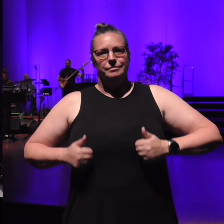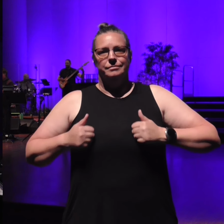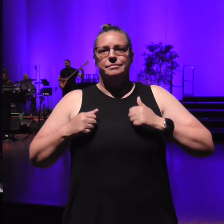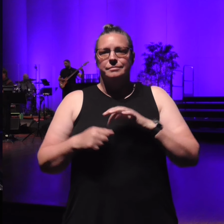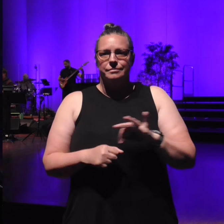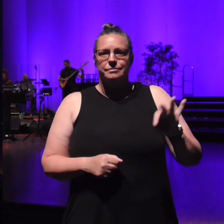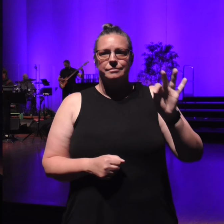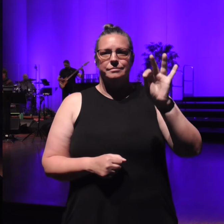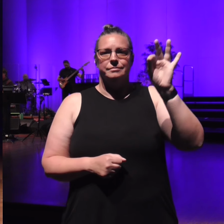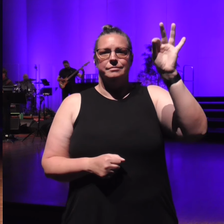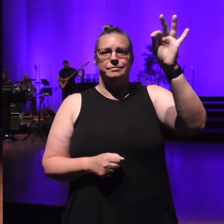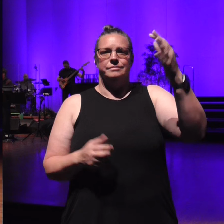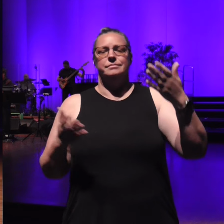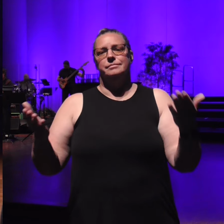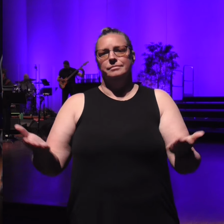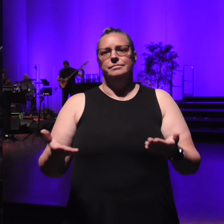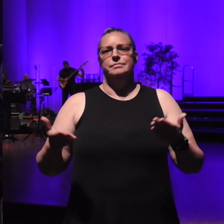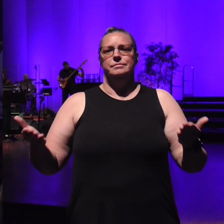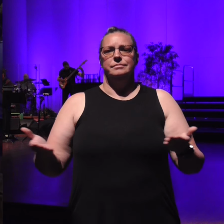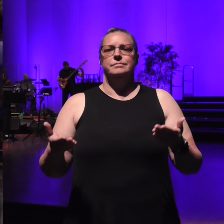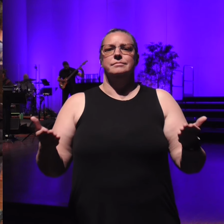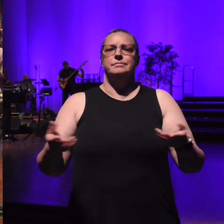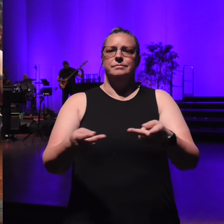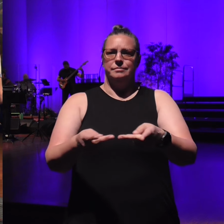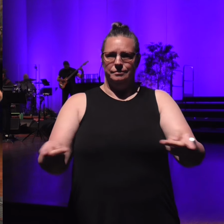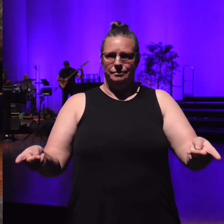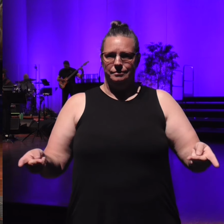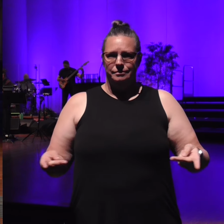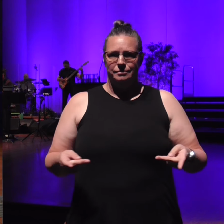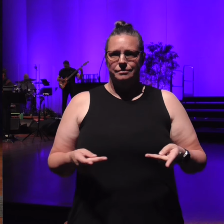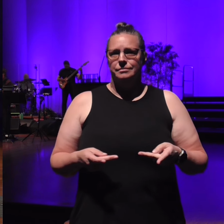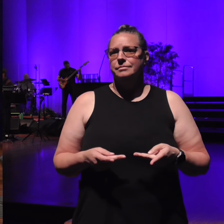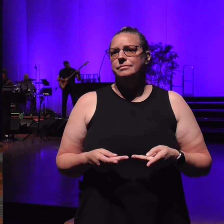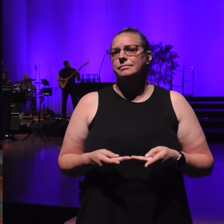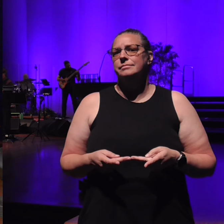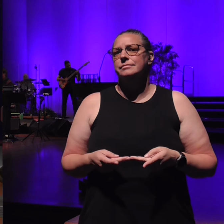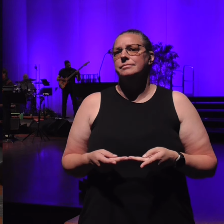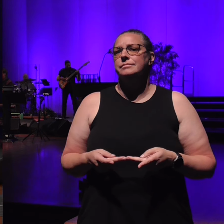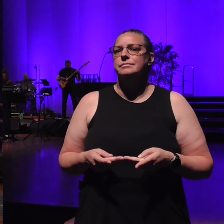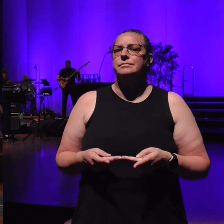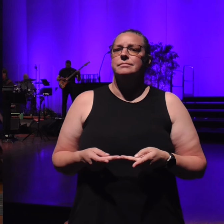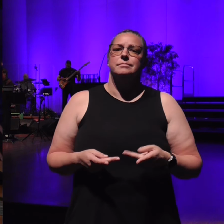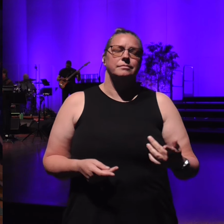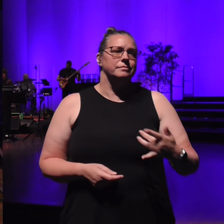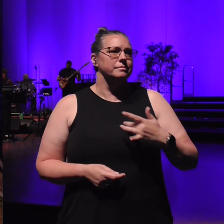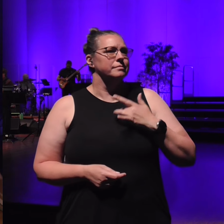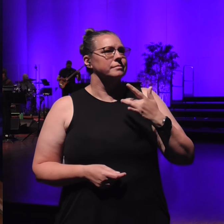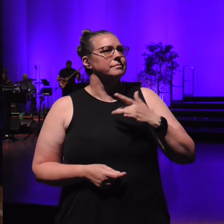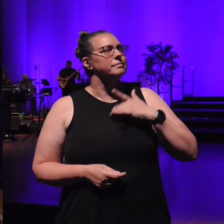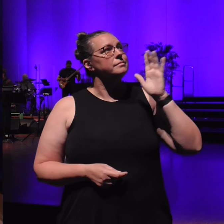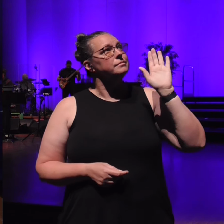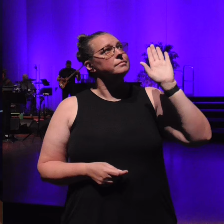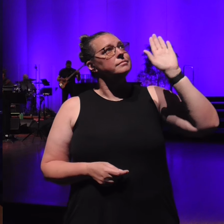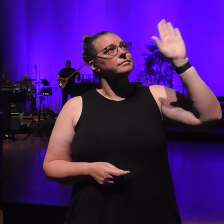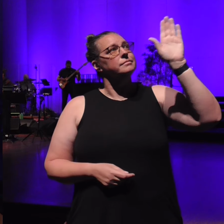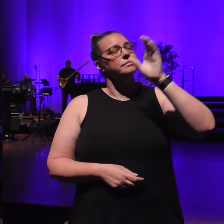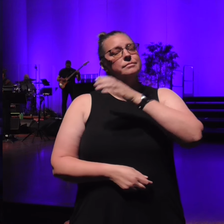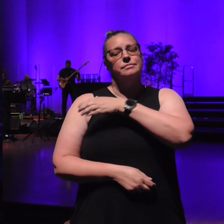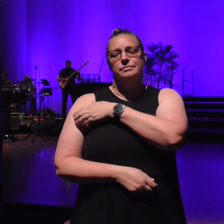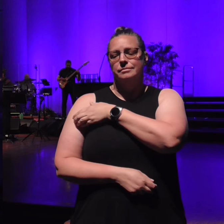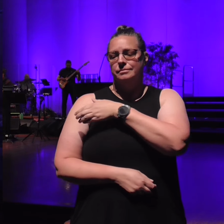Surely the presence of God is in this place. I can feel